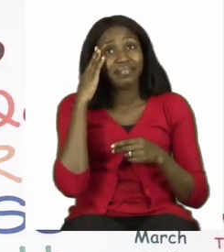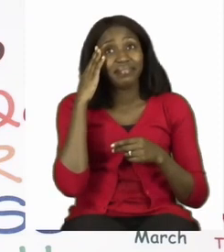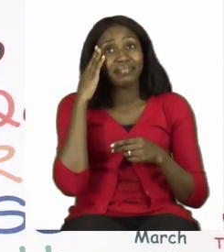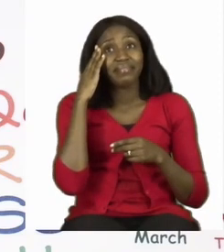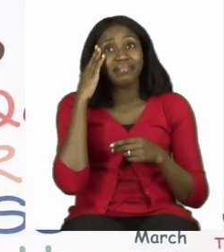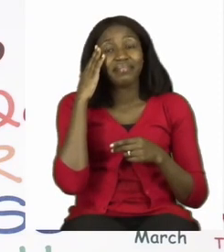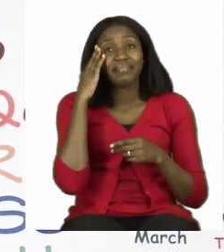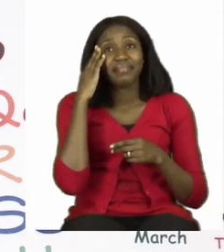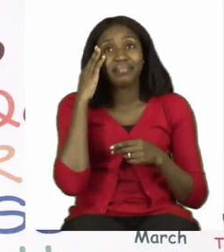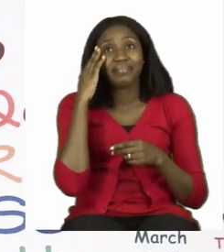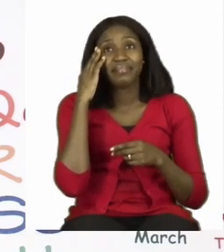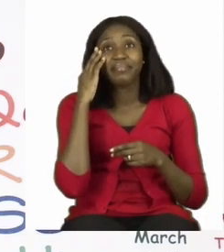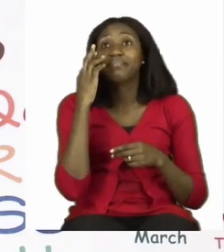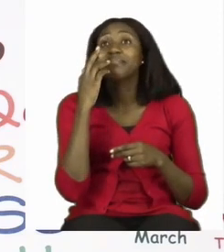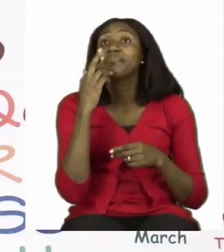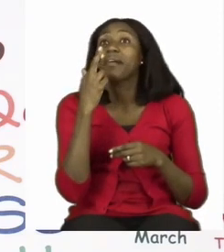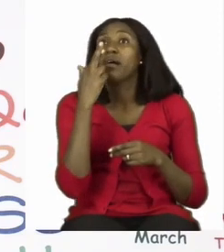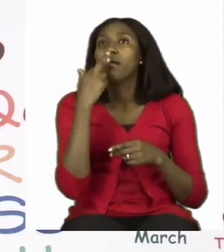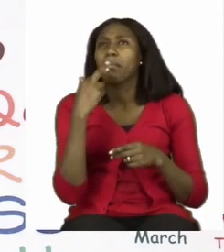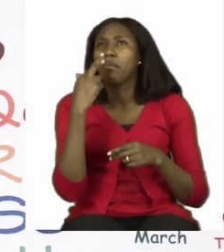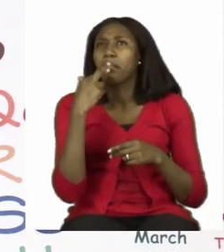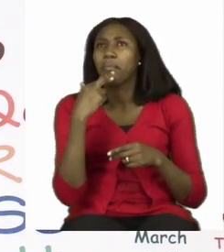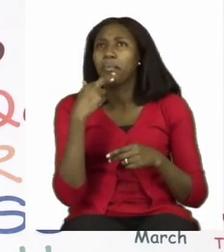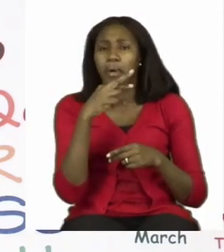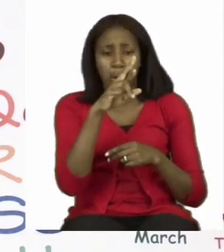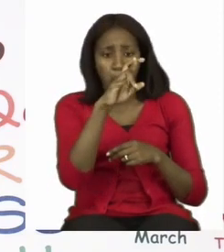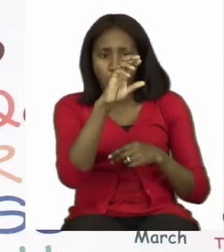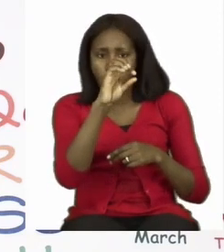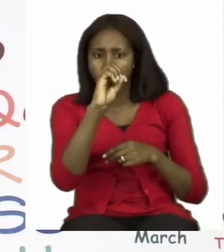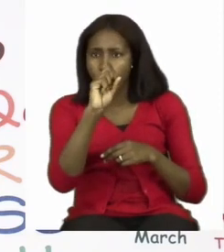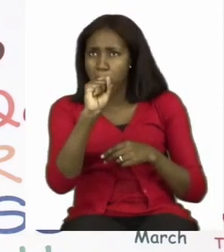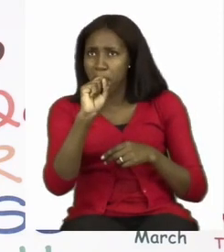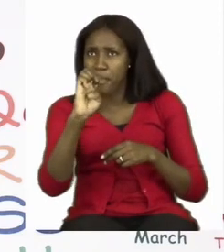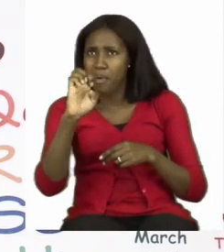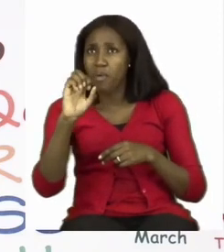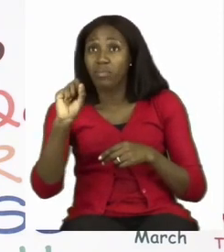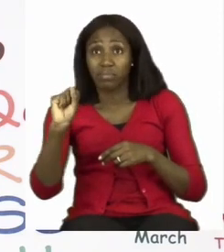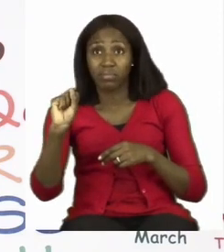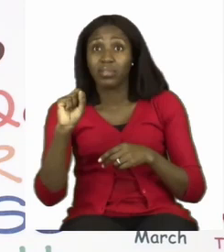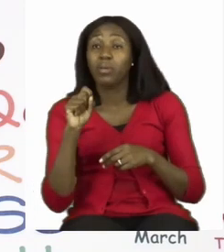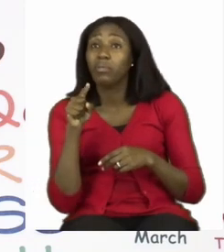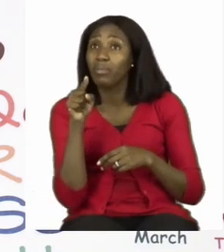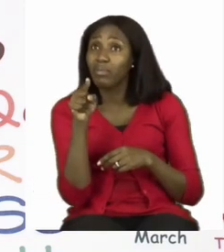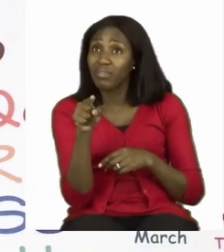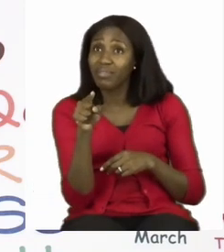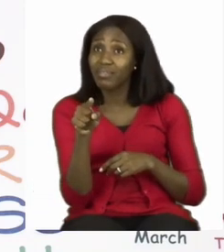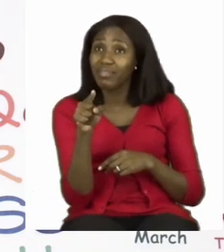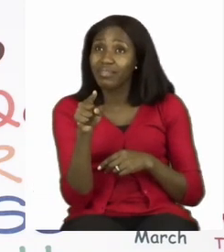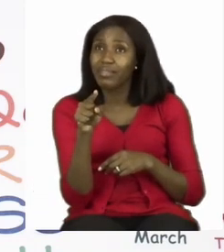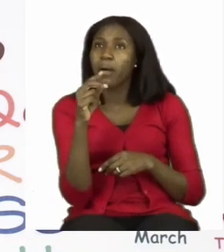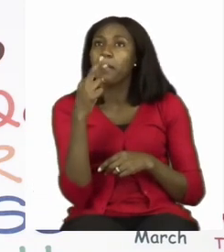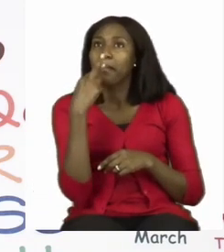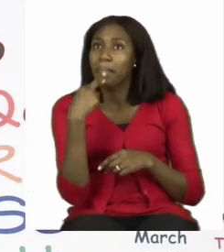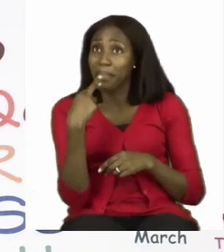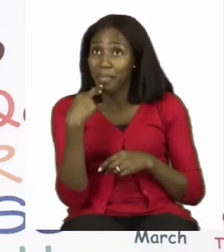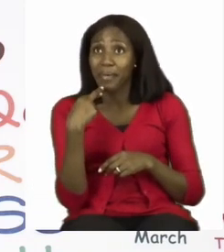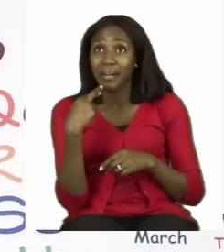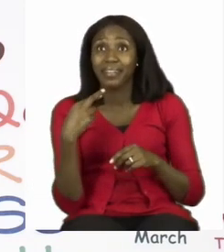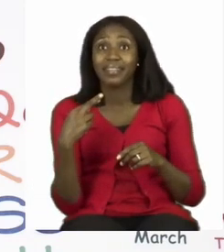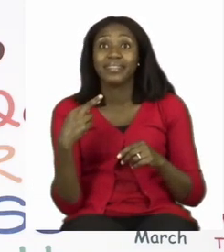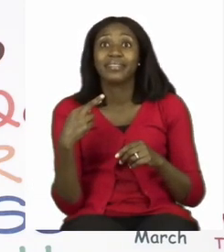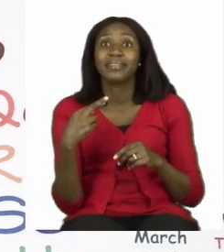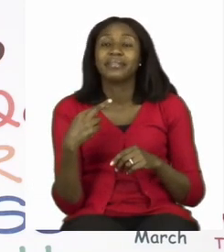are roses. Now these are types of flowers and they are red. So these